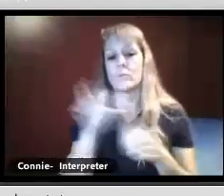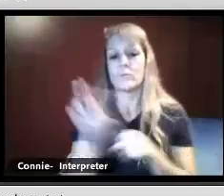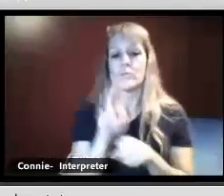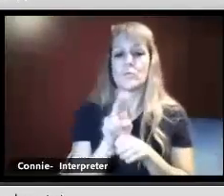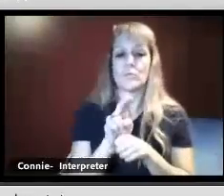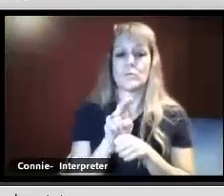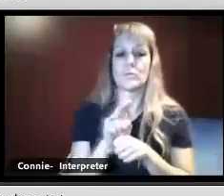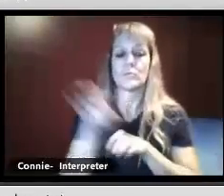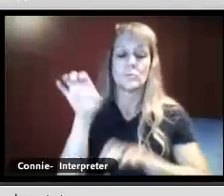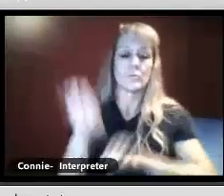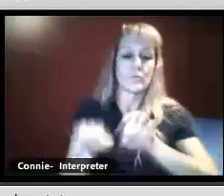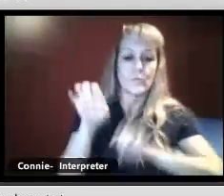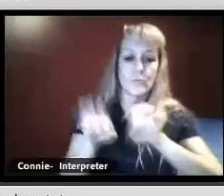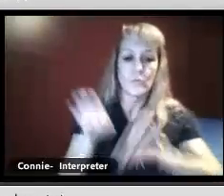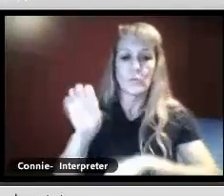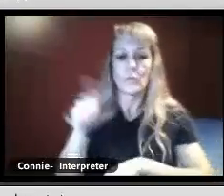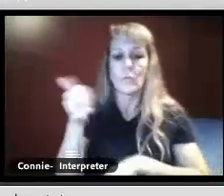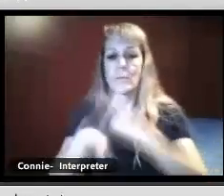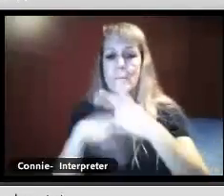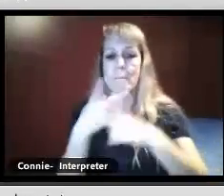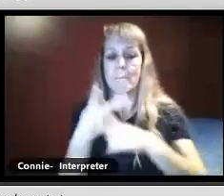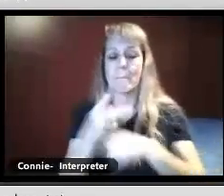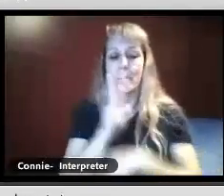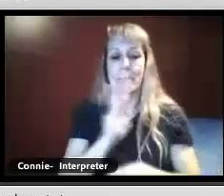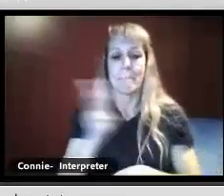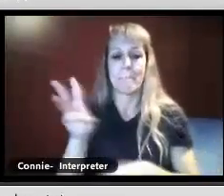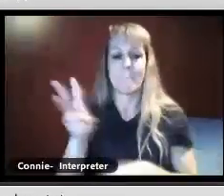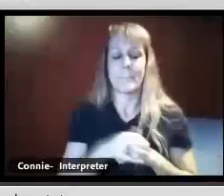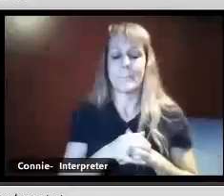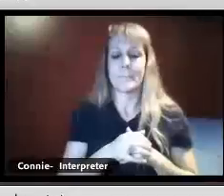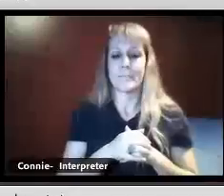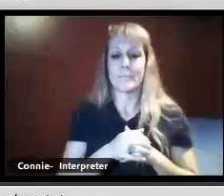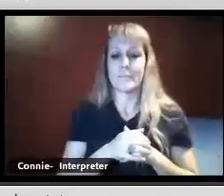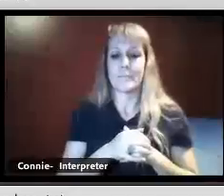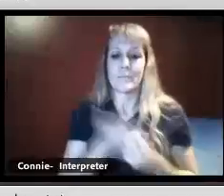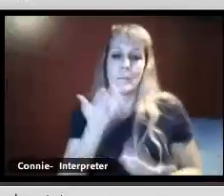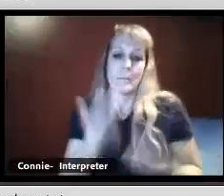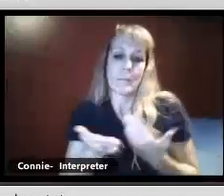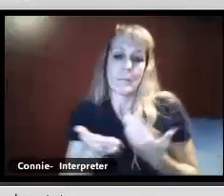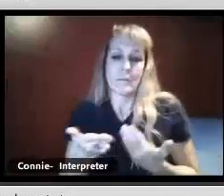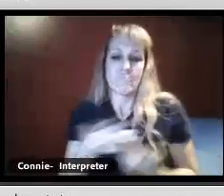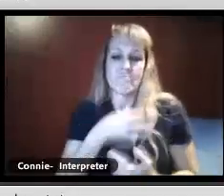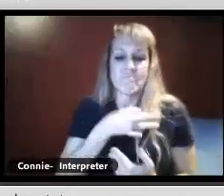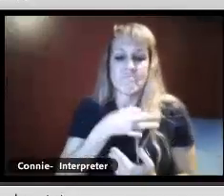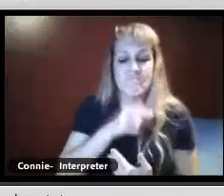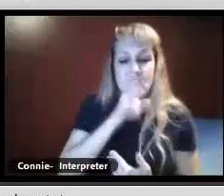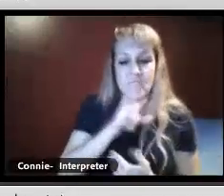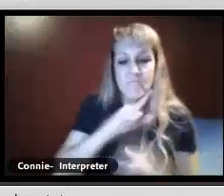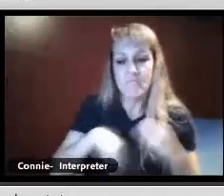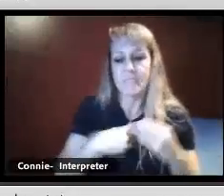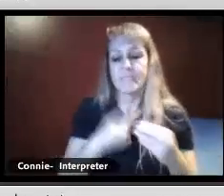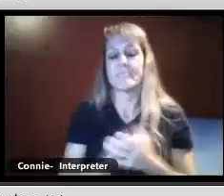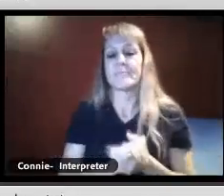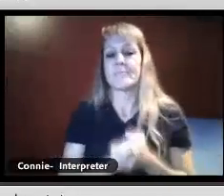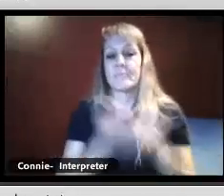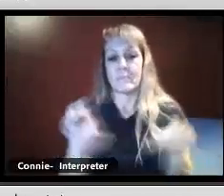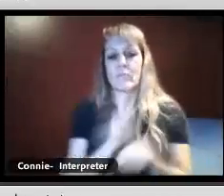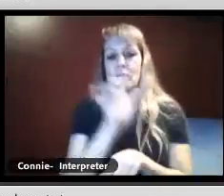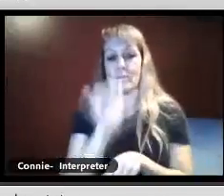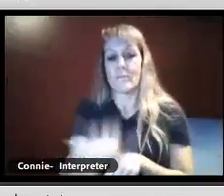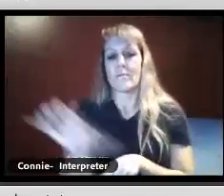for evaluating other types of websites about which you may have questions. So you can use this as